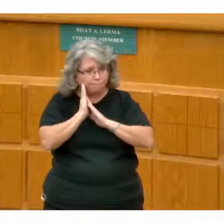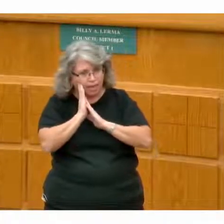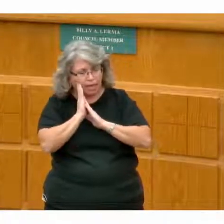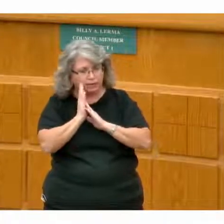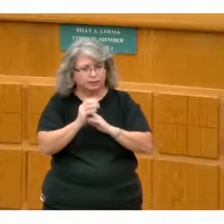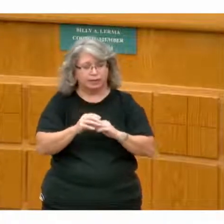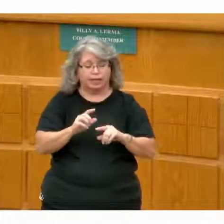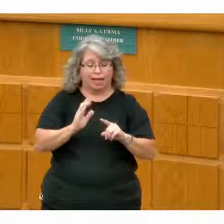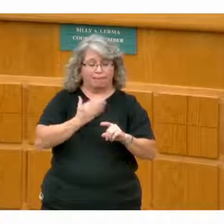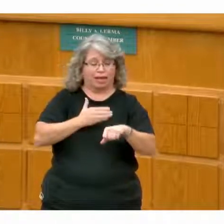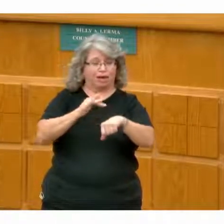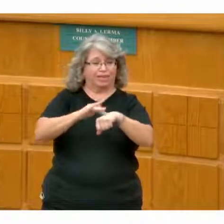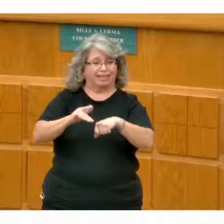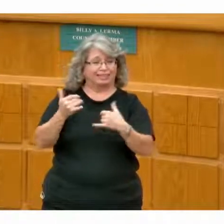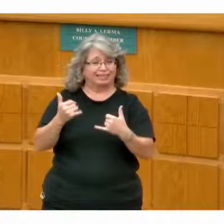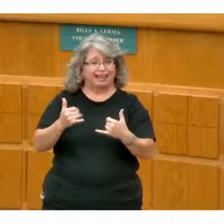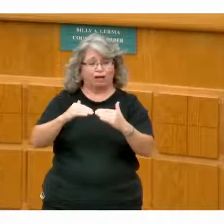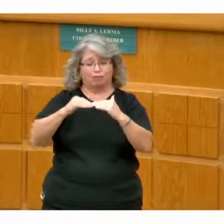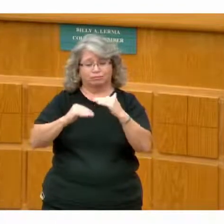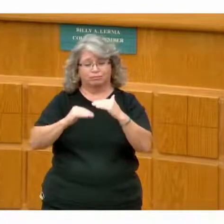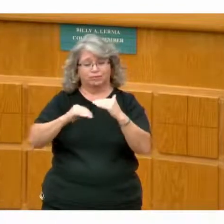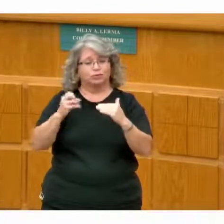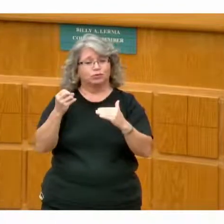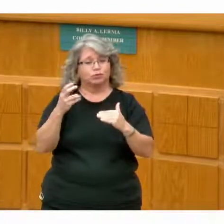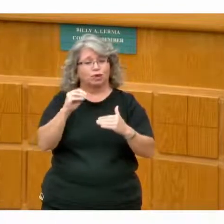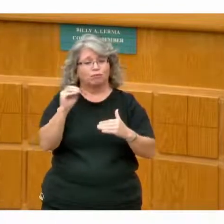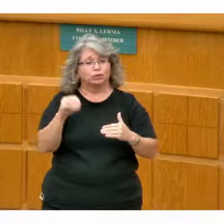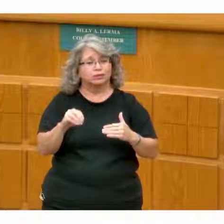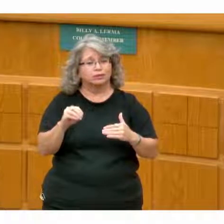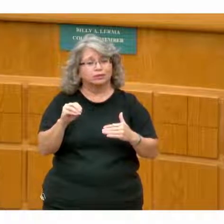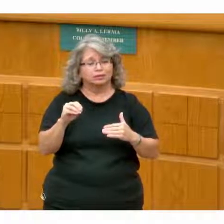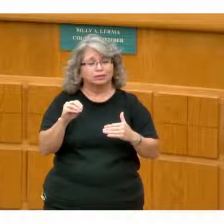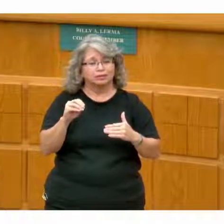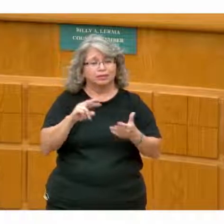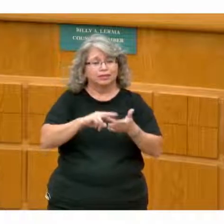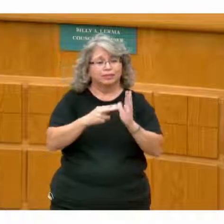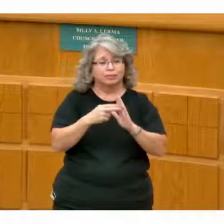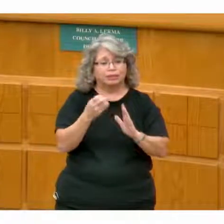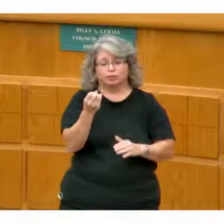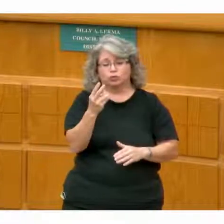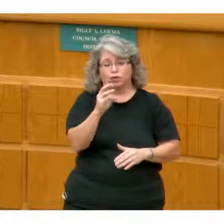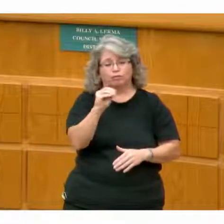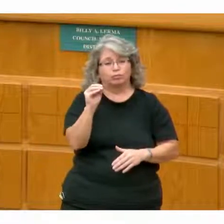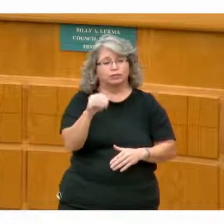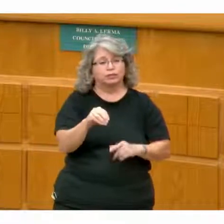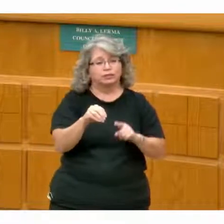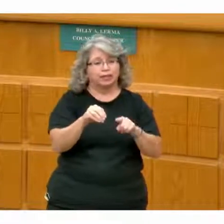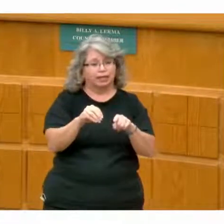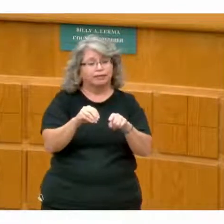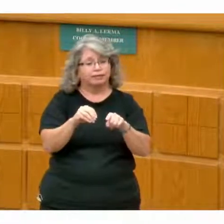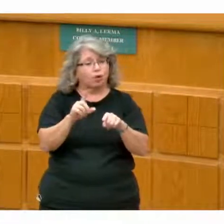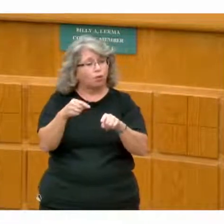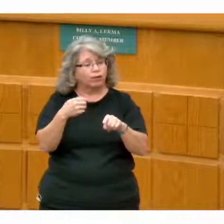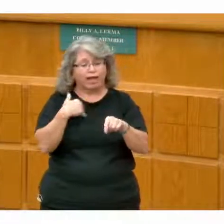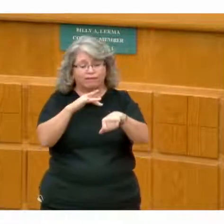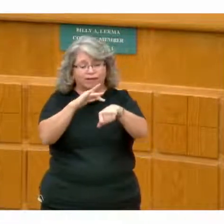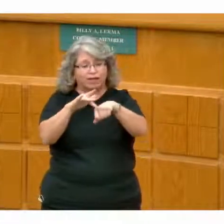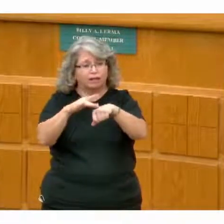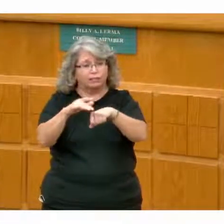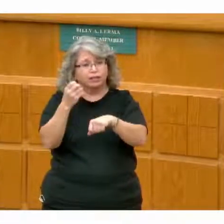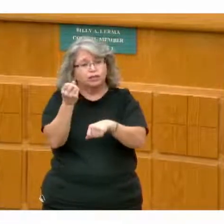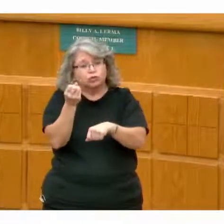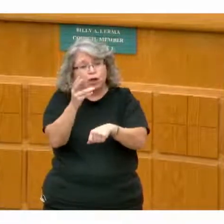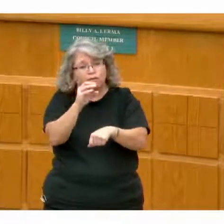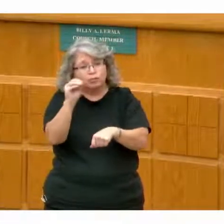it's down at 12%. And so that means that 12% of all staffed beds are open to receive additional